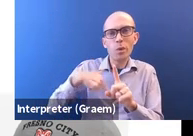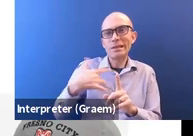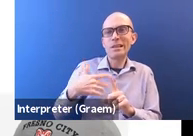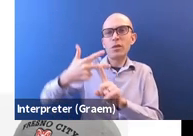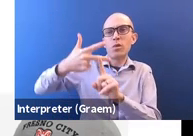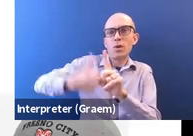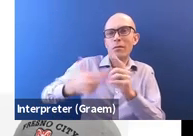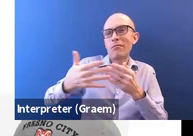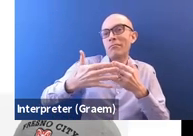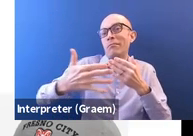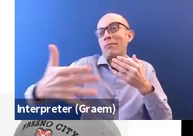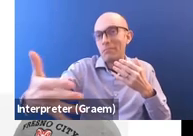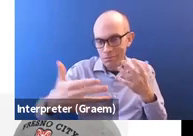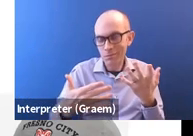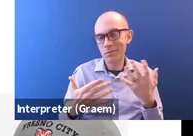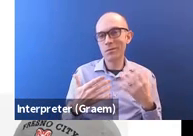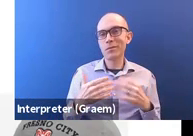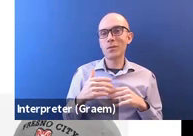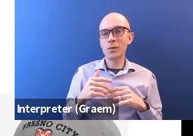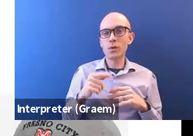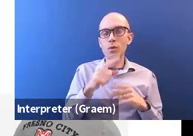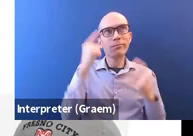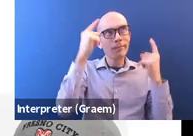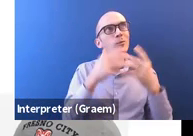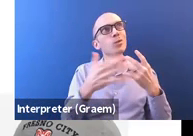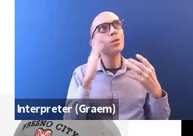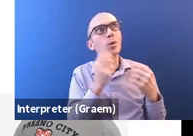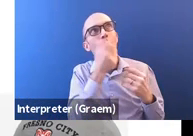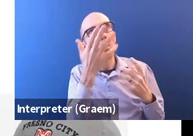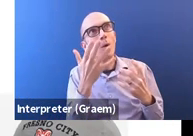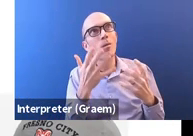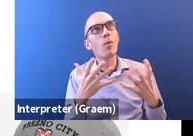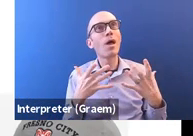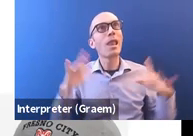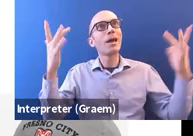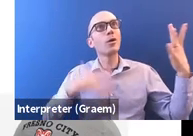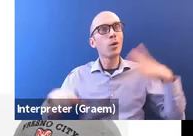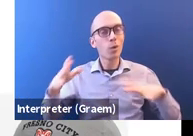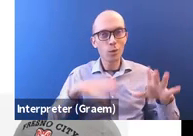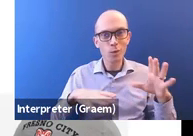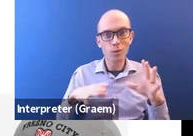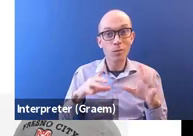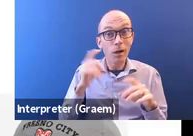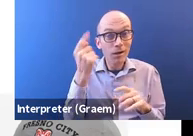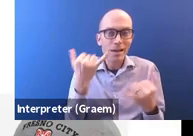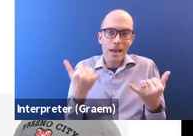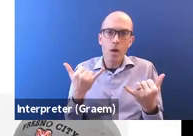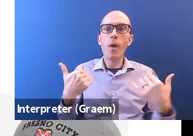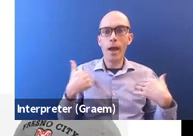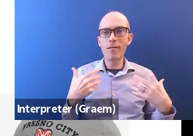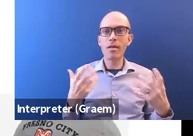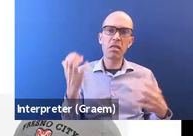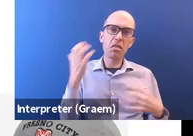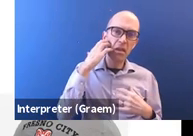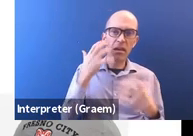leading into the season, in which you can see a little bit down the line. So if you're waiting for the cooler stuff, we do have a lot of it from the previous semesters, but